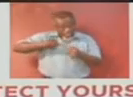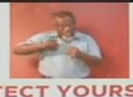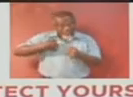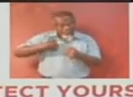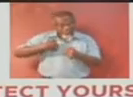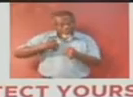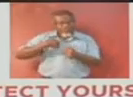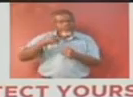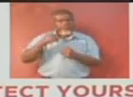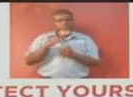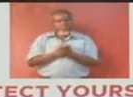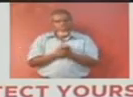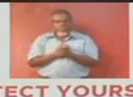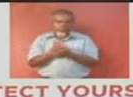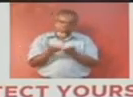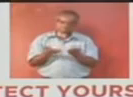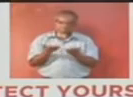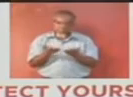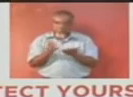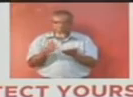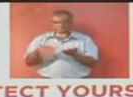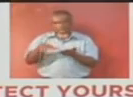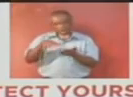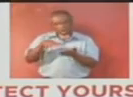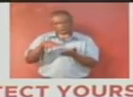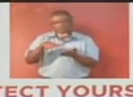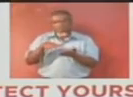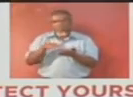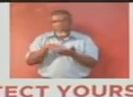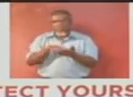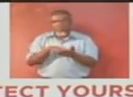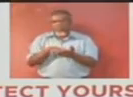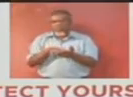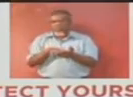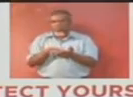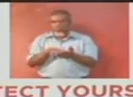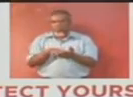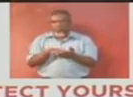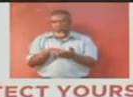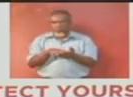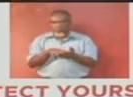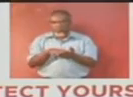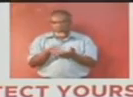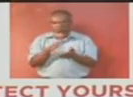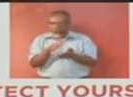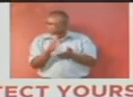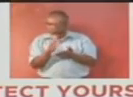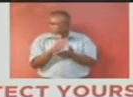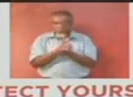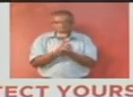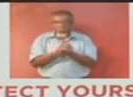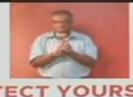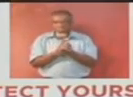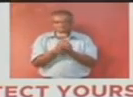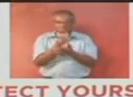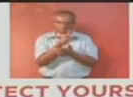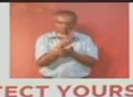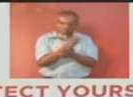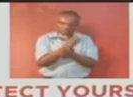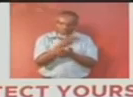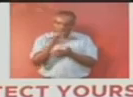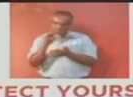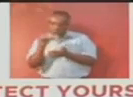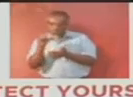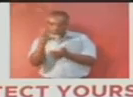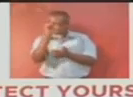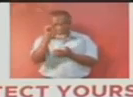positivity runs around the average that we've been speaking about, of between 35 and 40% at this point in